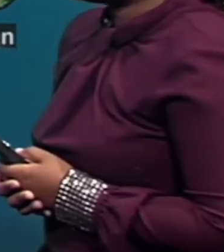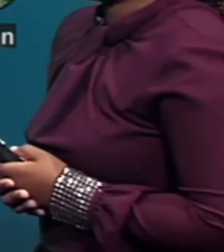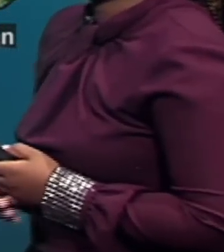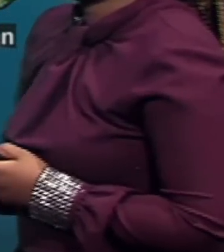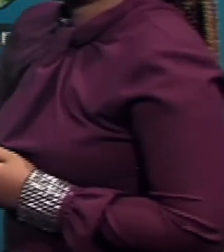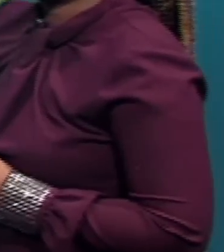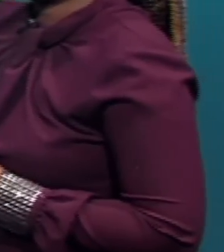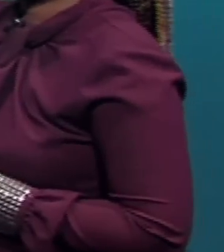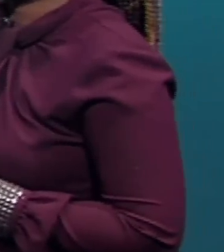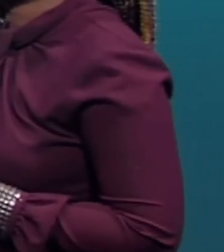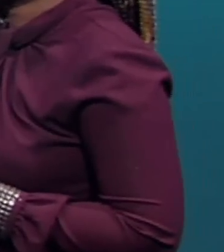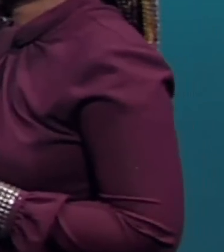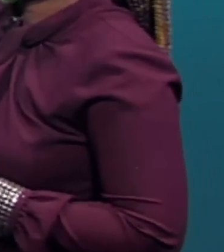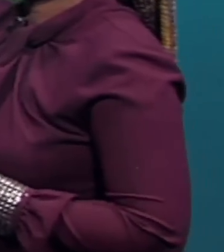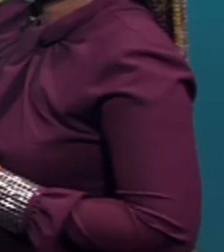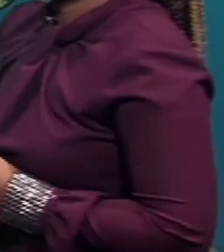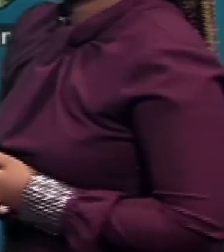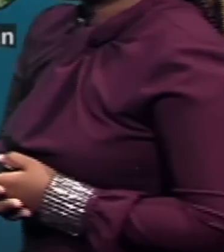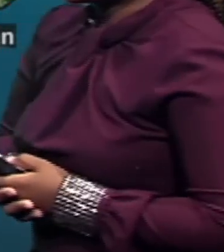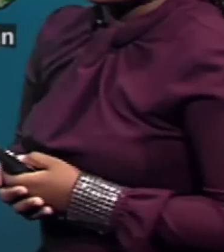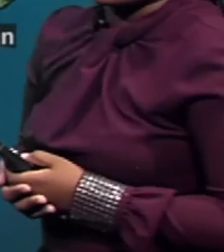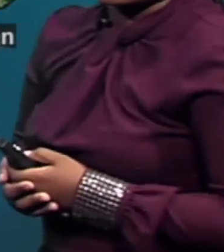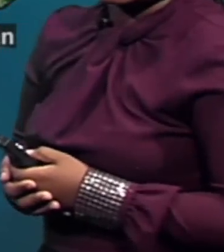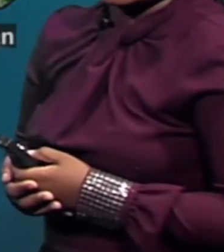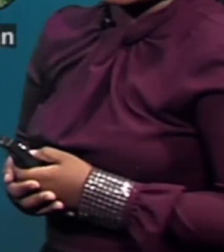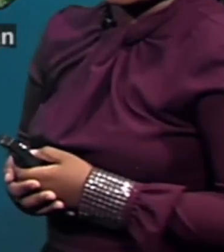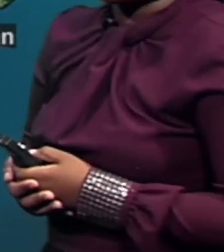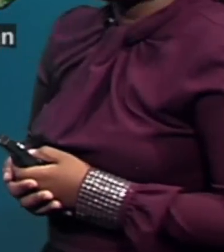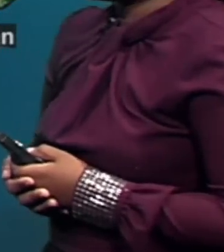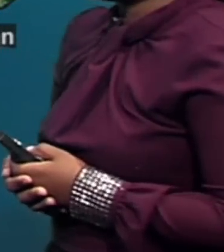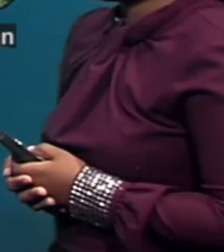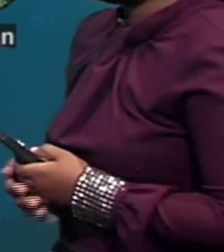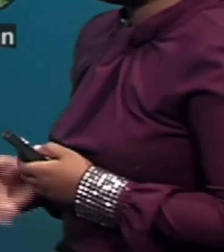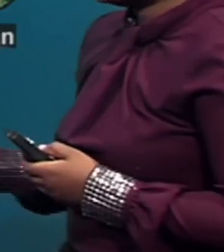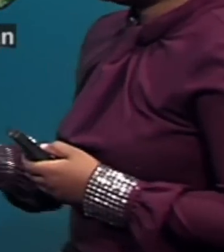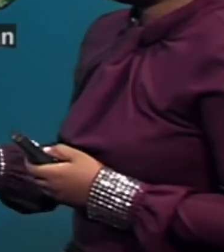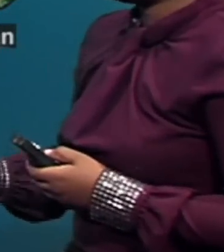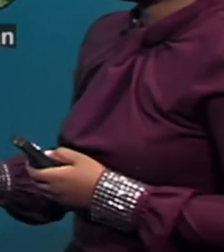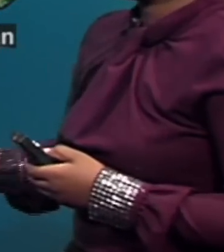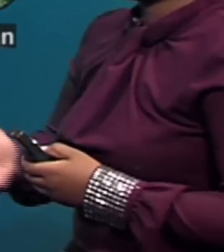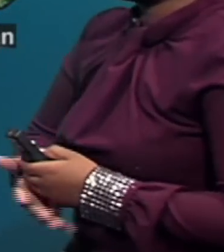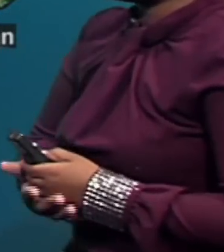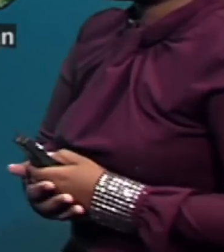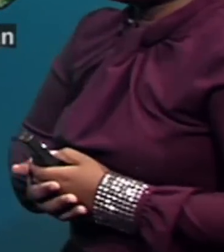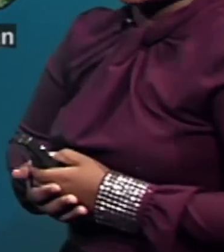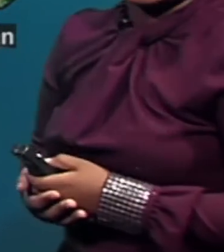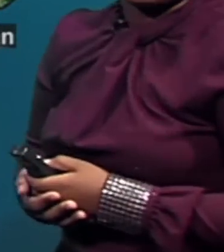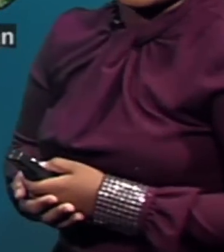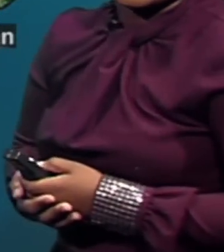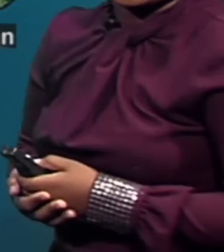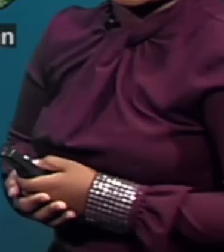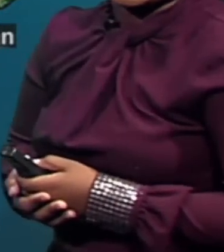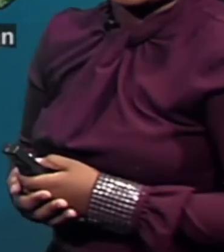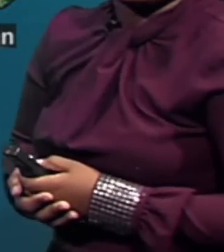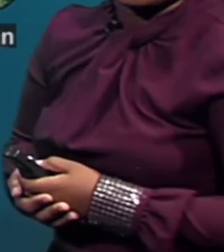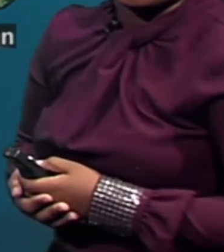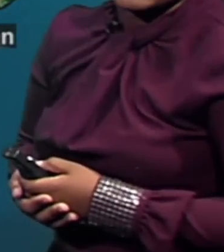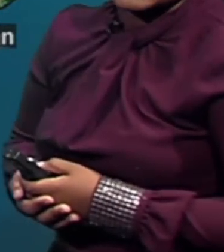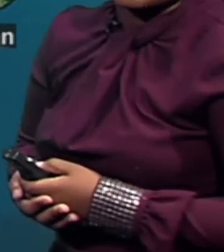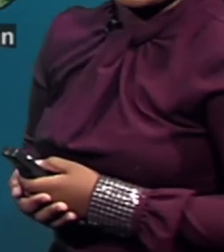fa go tlana le dipula tsa matlakadibe segolobogolo yang ka kwa province ya ka kwa Northern Cape le diphefo tse di matla di tla itemogelwa go